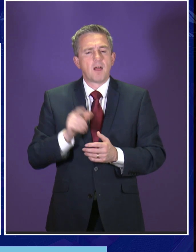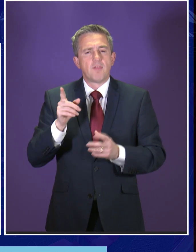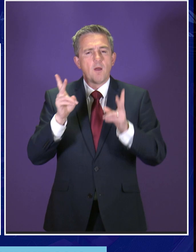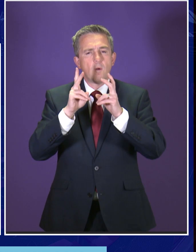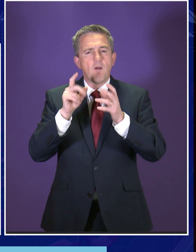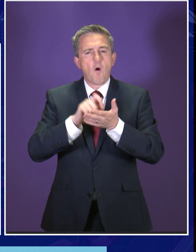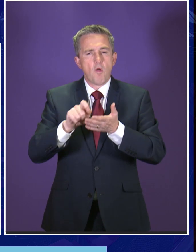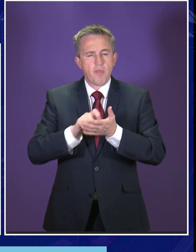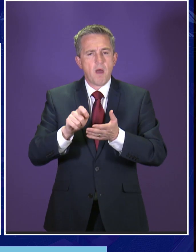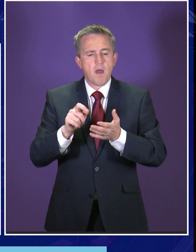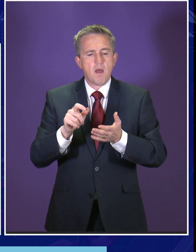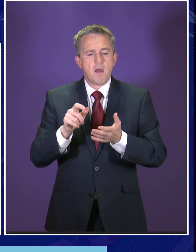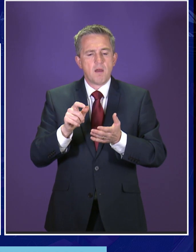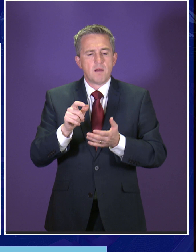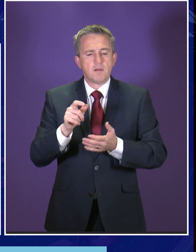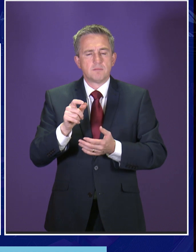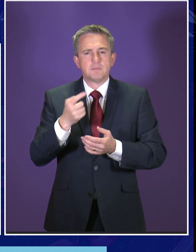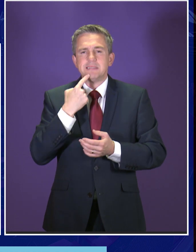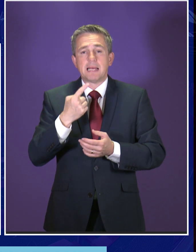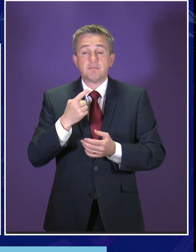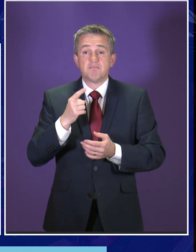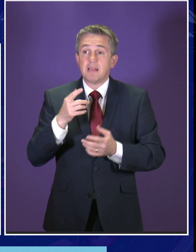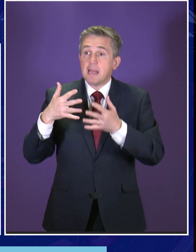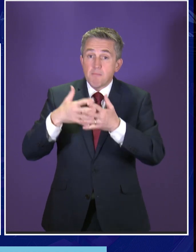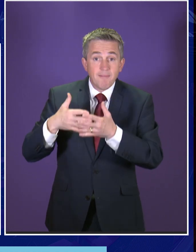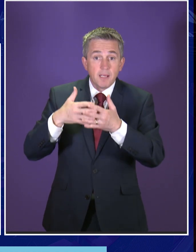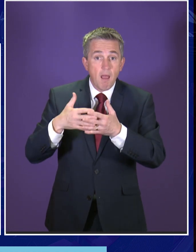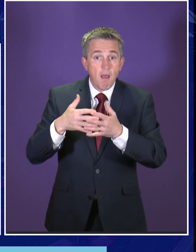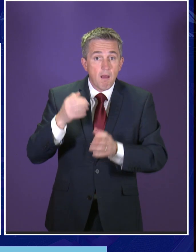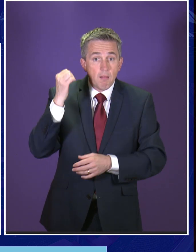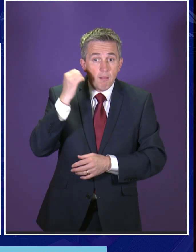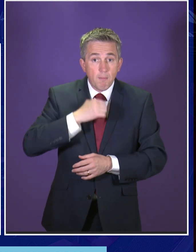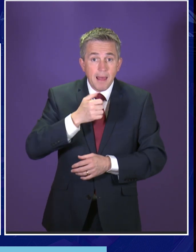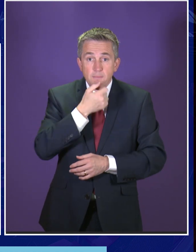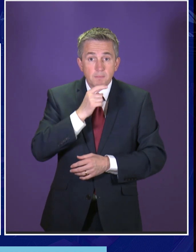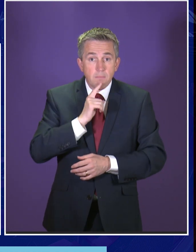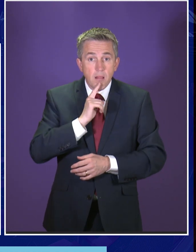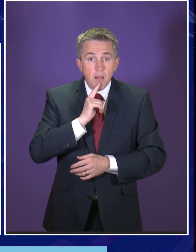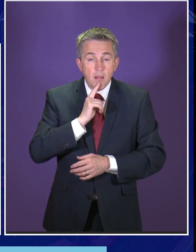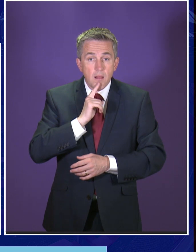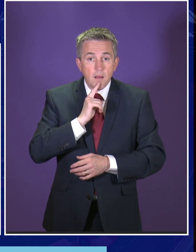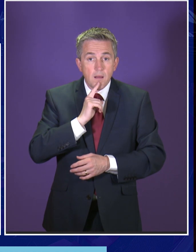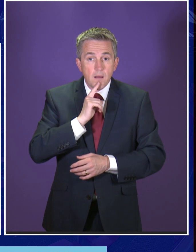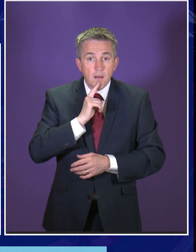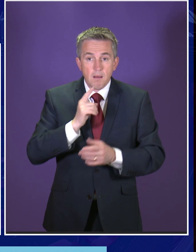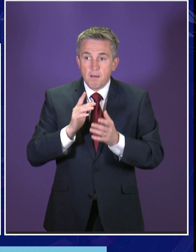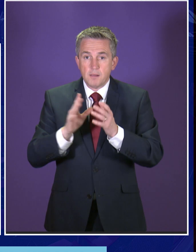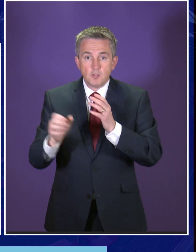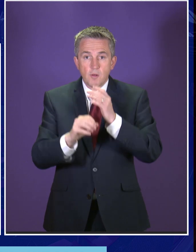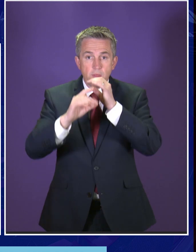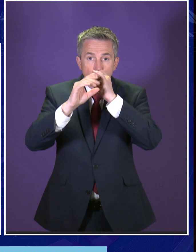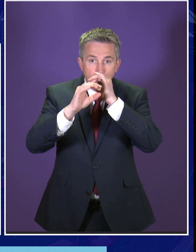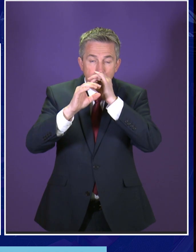quote, "But in any case, did not the black people in America, deprived of their own musical instruments, take the trumpet